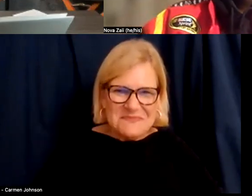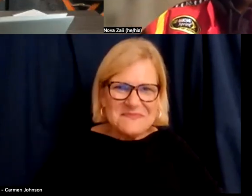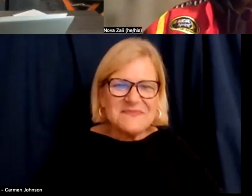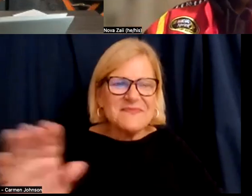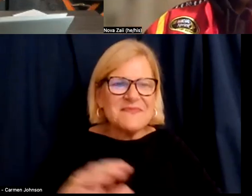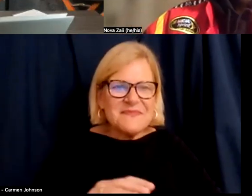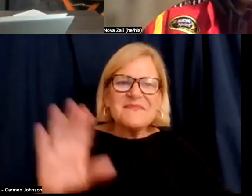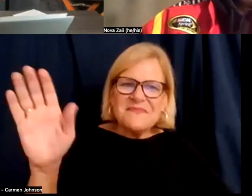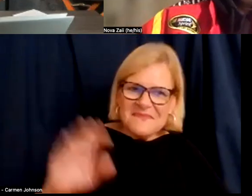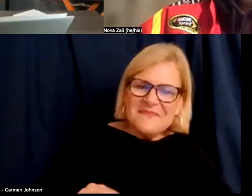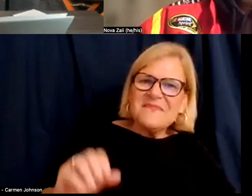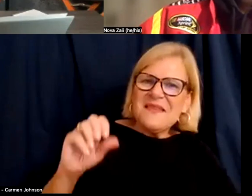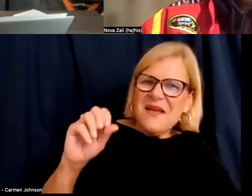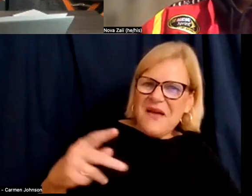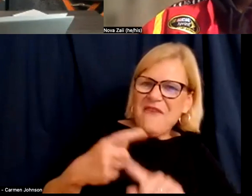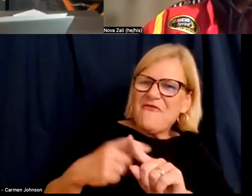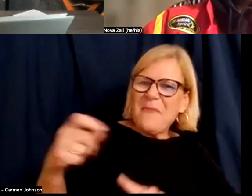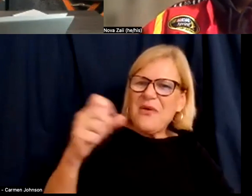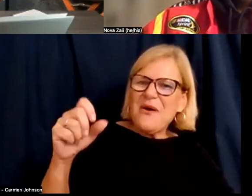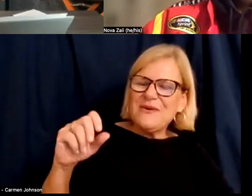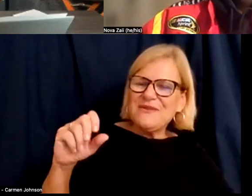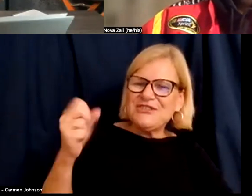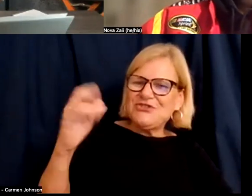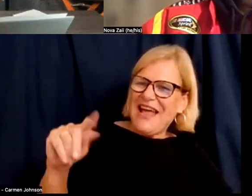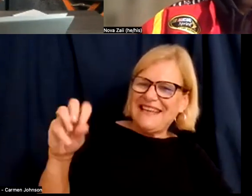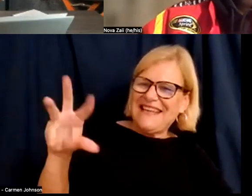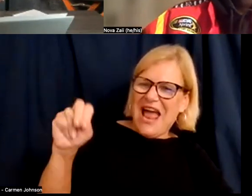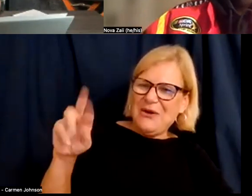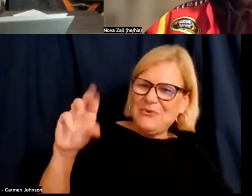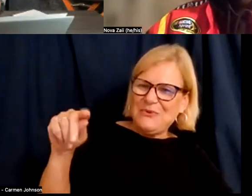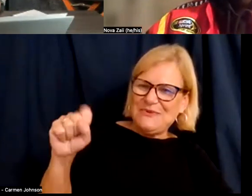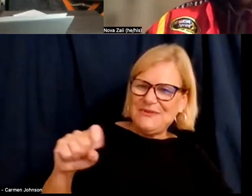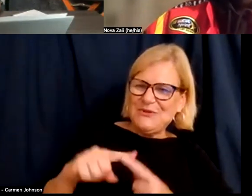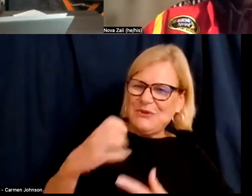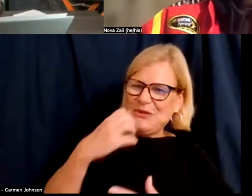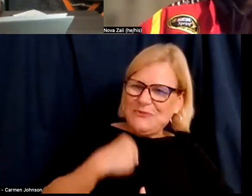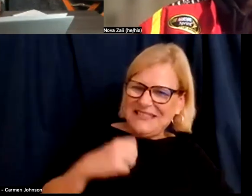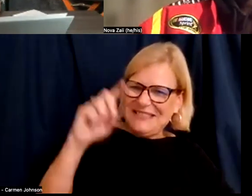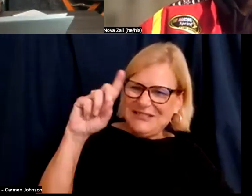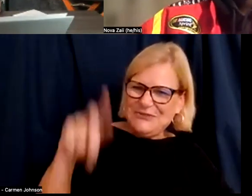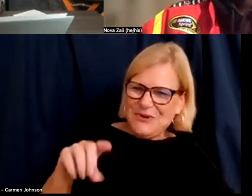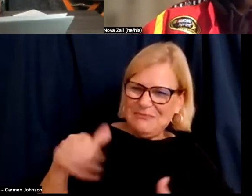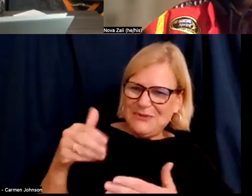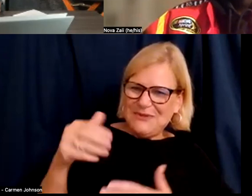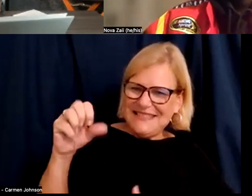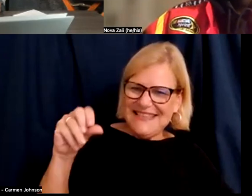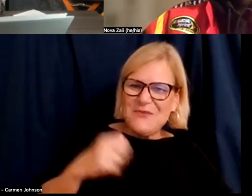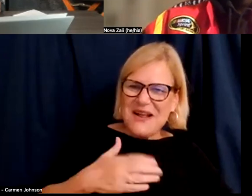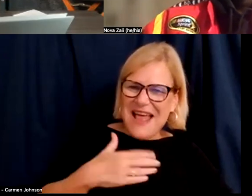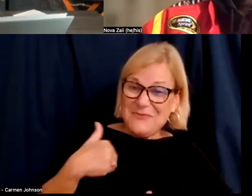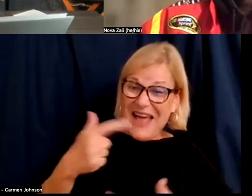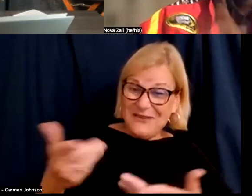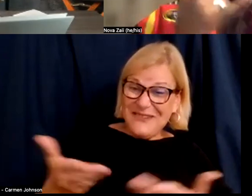Well, from those Chi-Town roots to embracing those Detroit music scene roots, we're glad to have